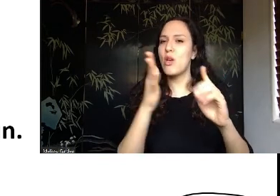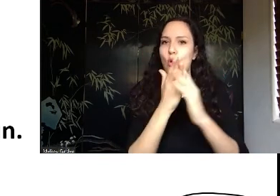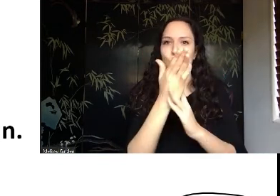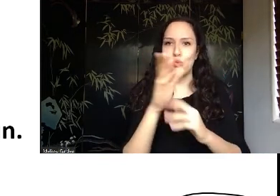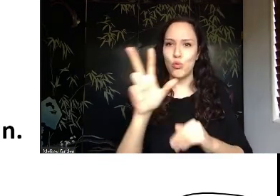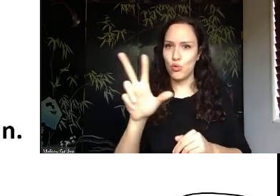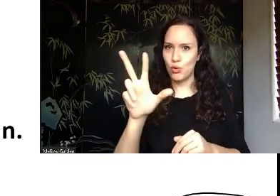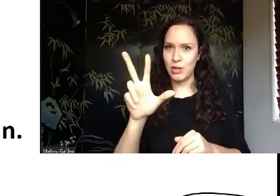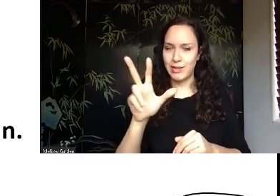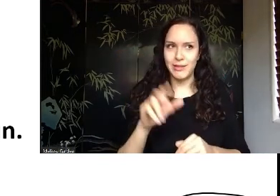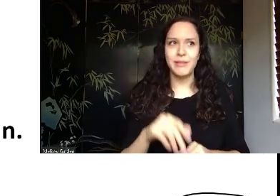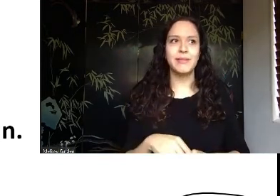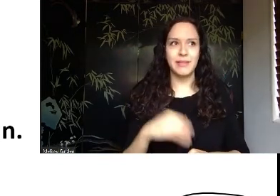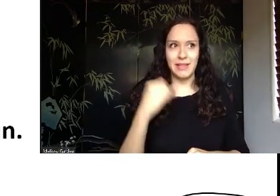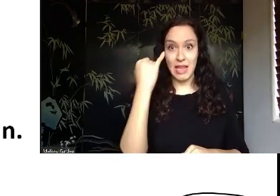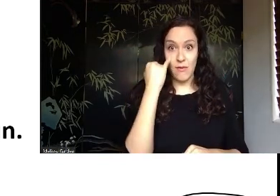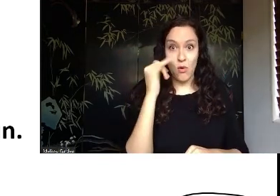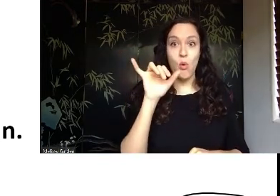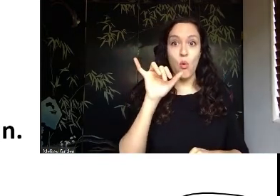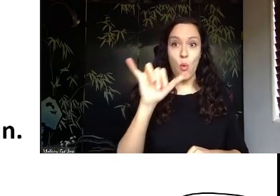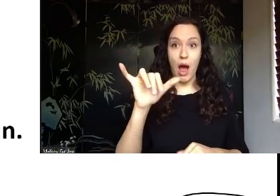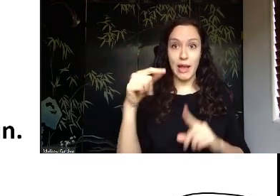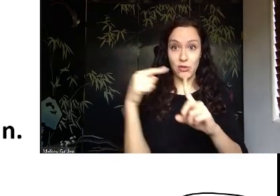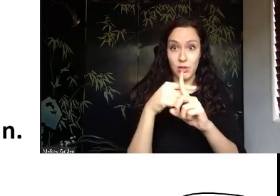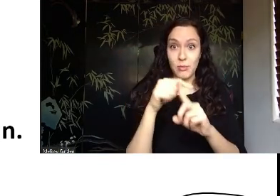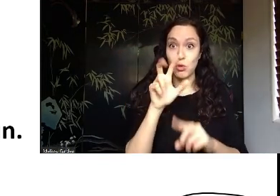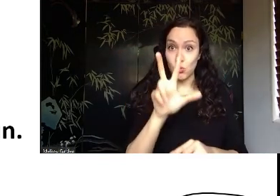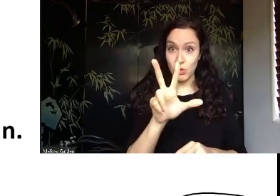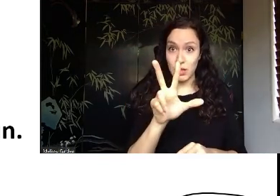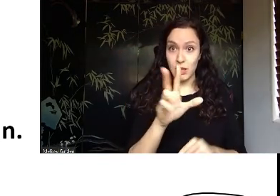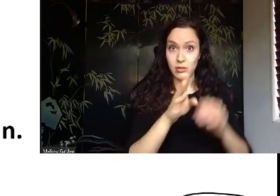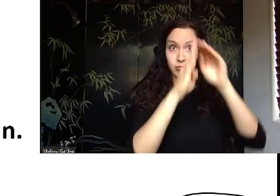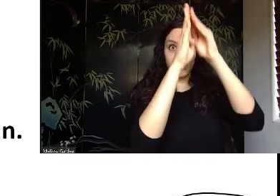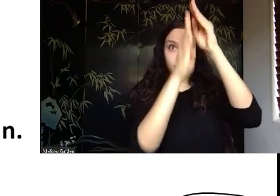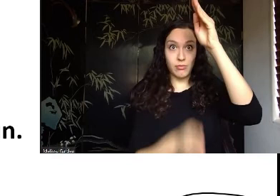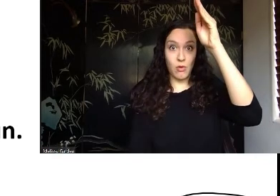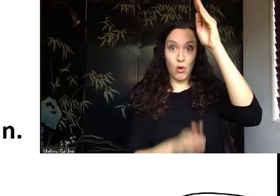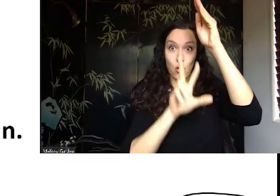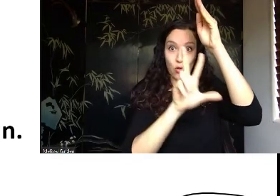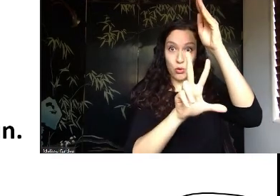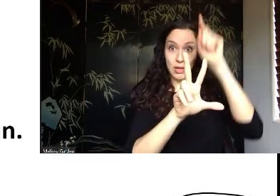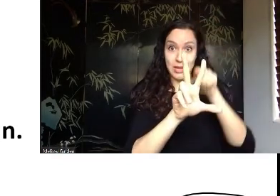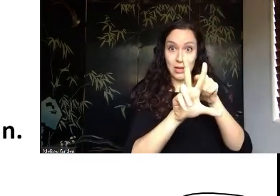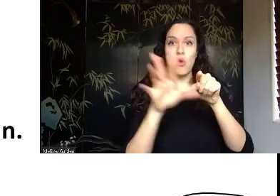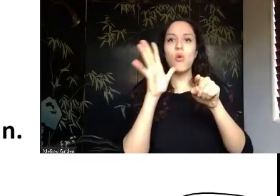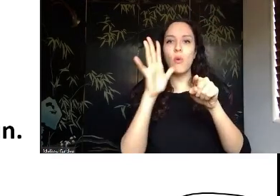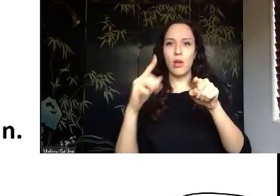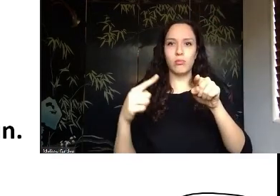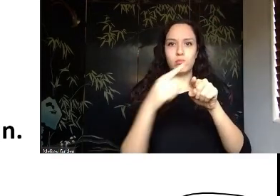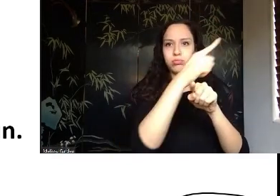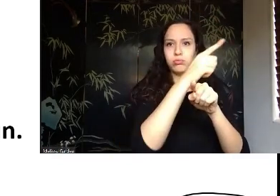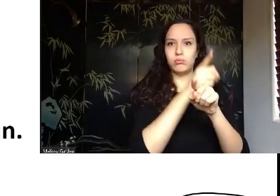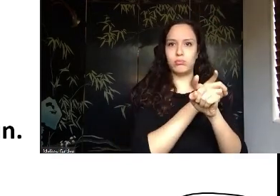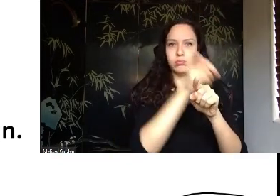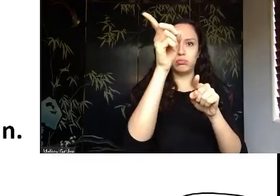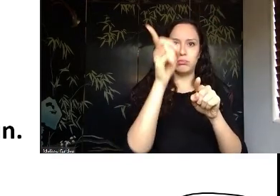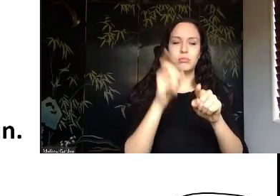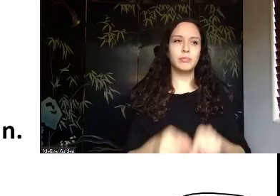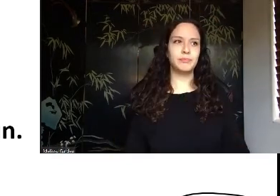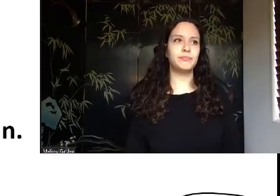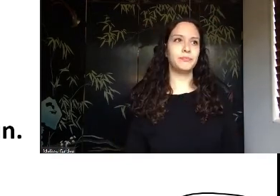the y-intercept is 3. But what the x-intercept does is tell